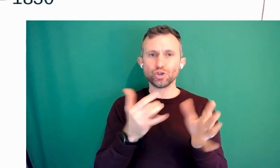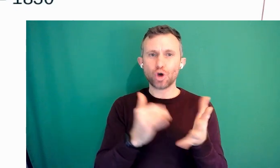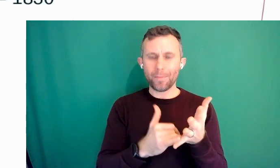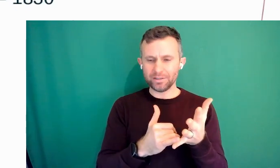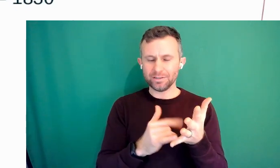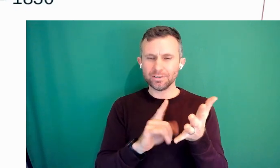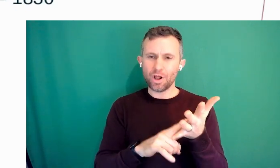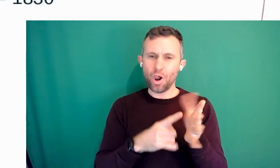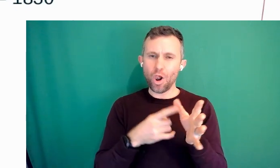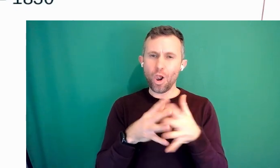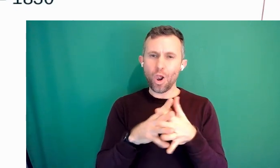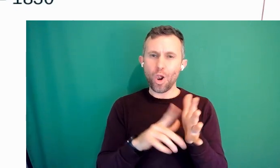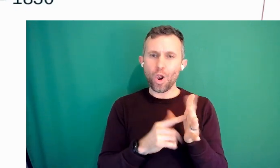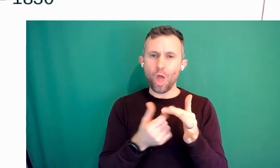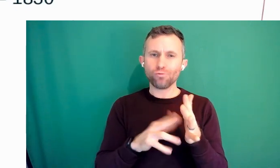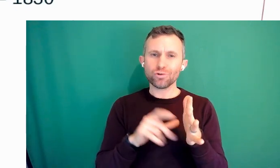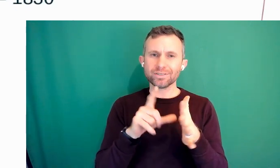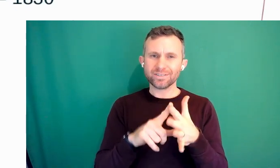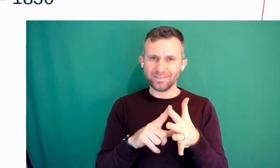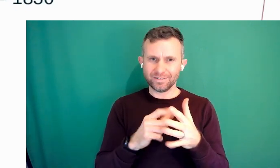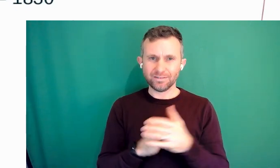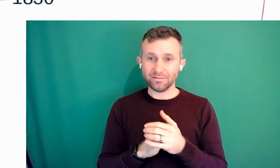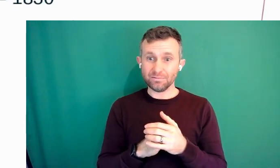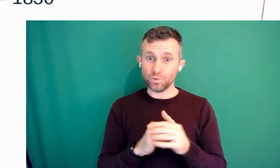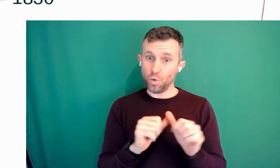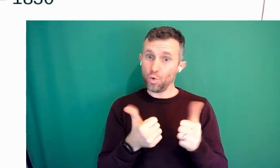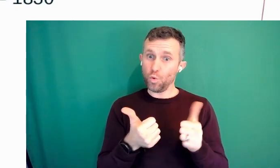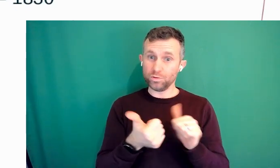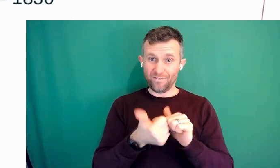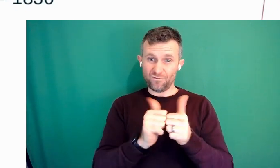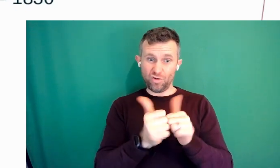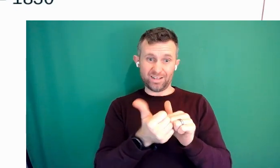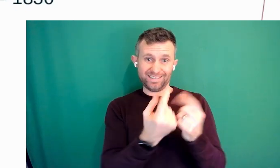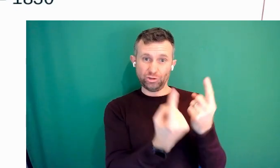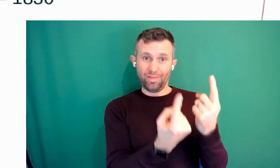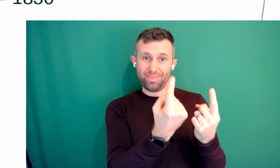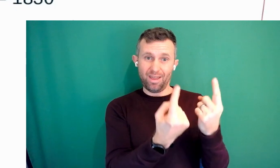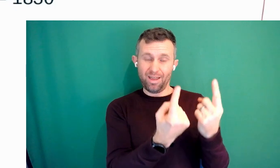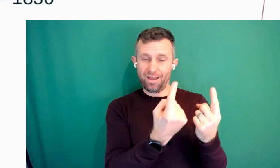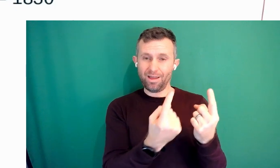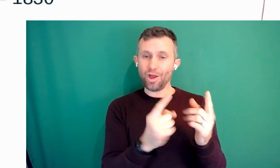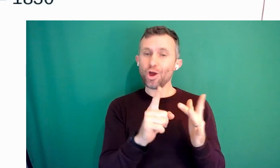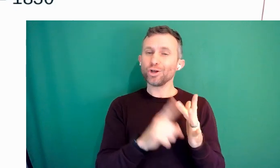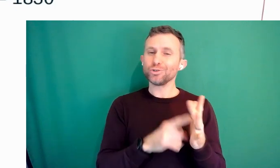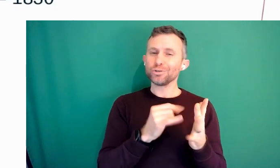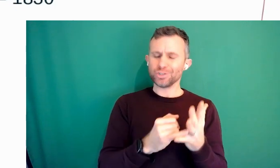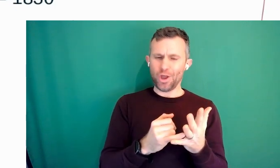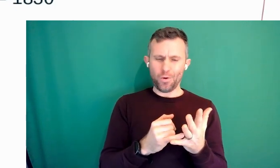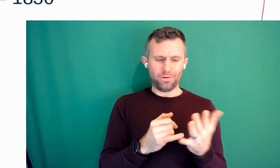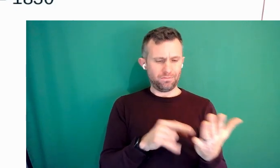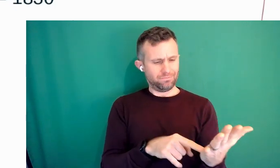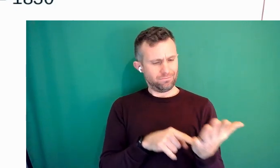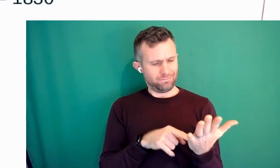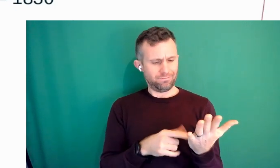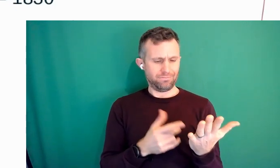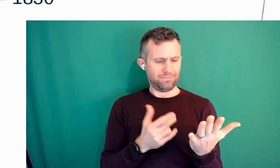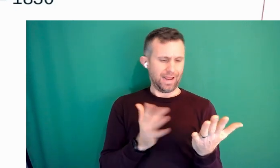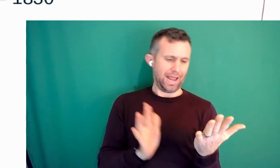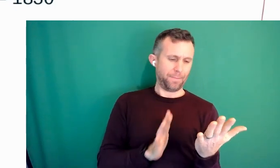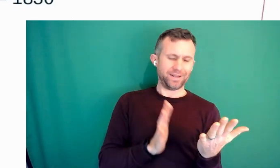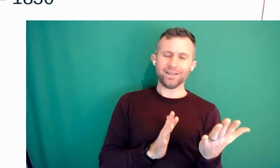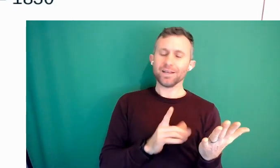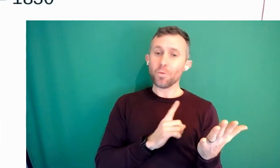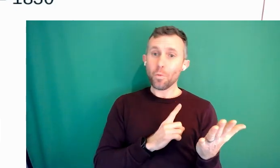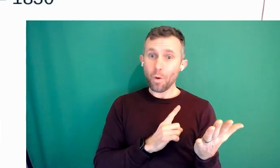join his brother working on construction sites. Soane loved to learn, and constantly had his head in a book, even while at